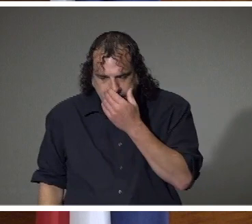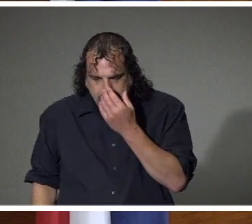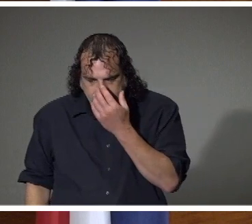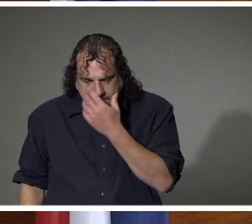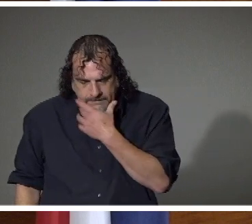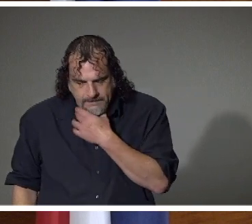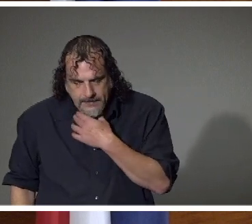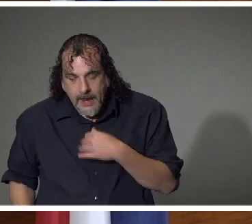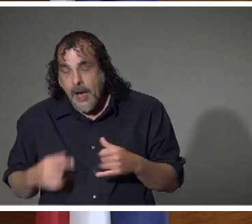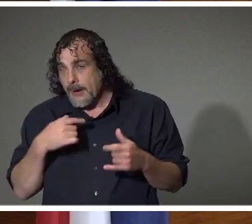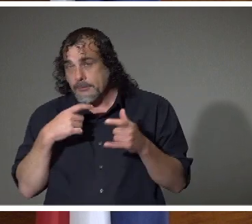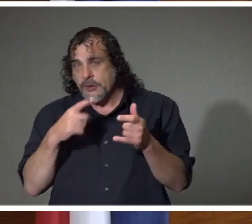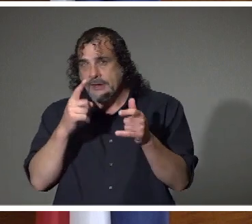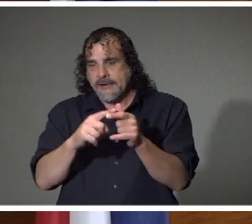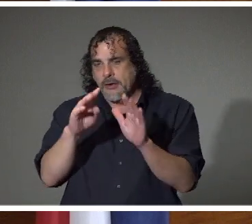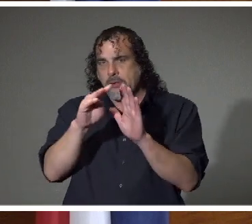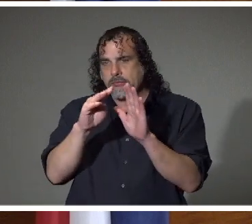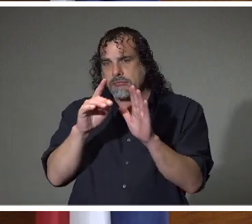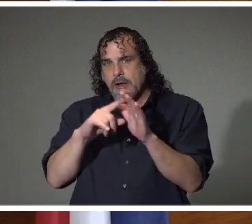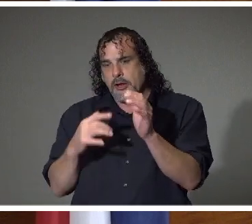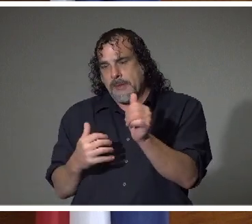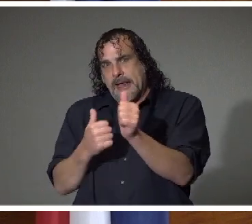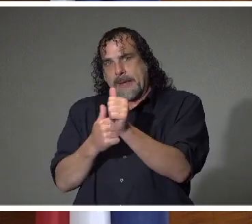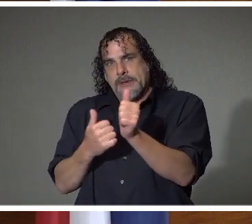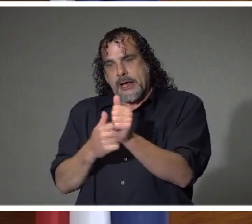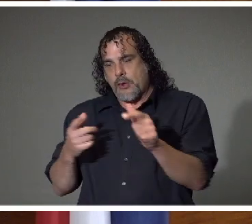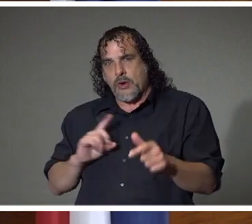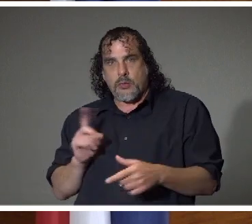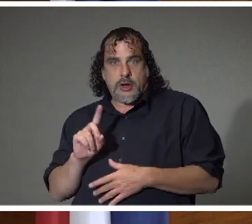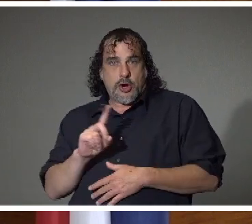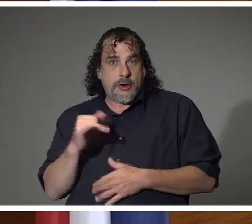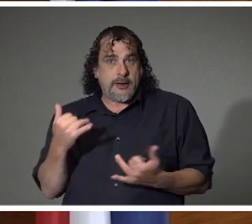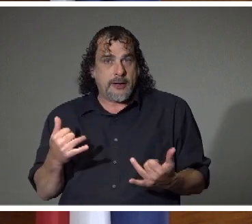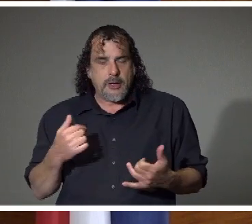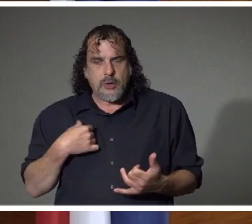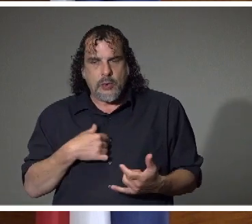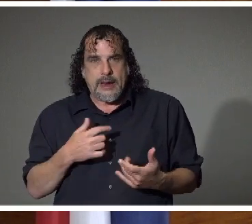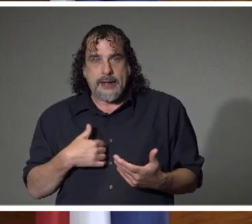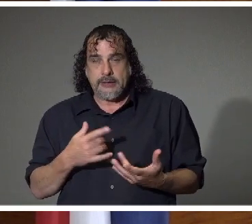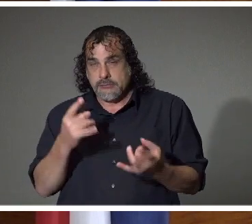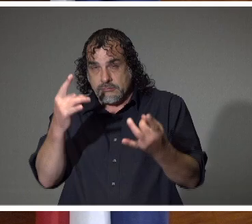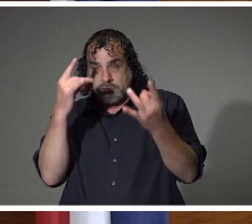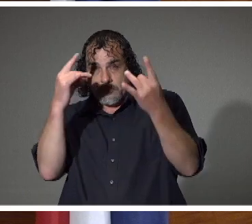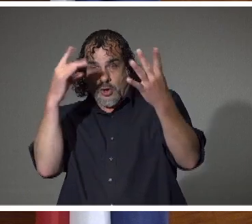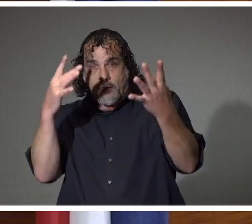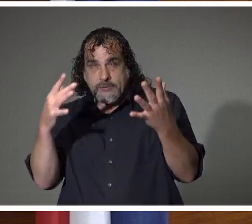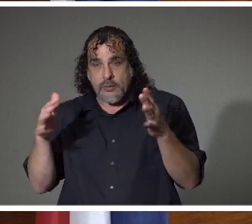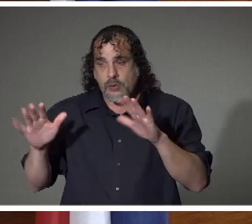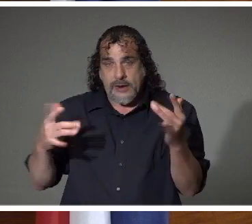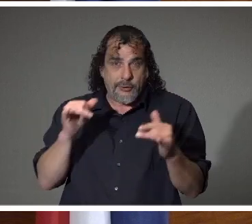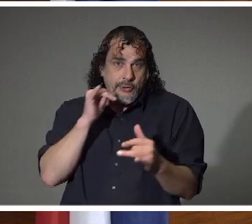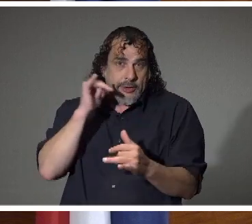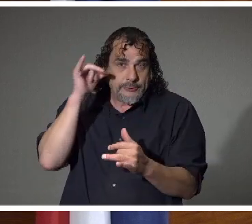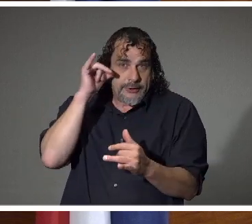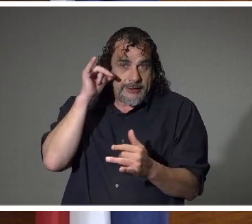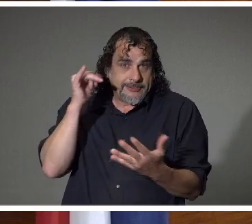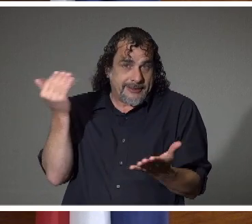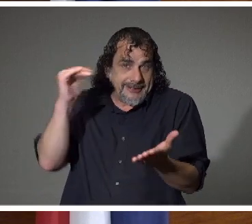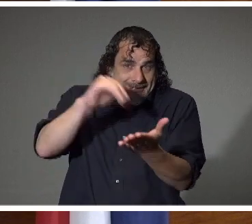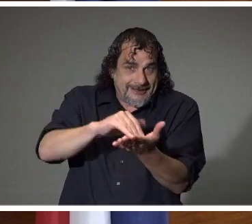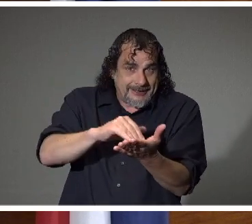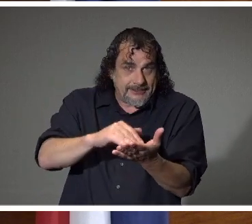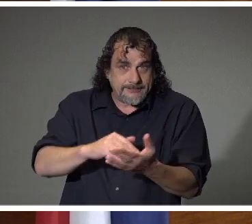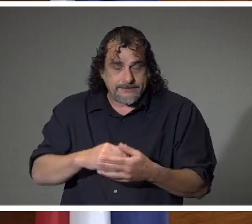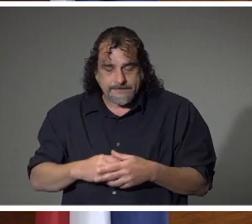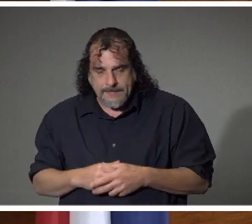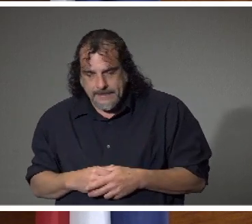where we find ourselves. As many of you know, we did have very difficult weather in Mississippi yesterday. We did have,